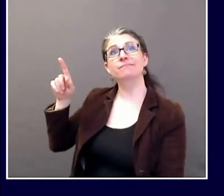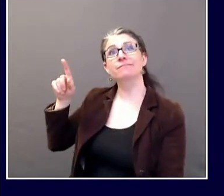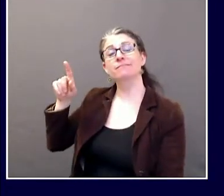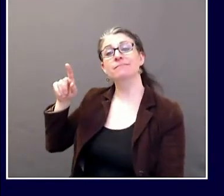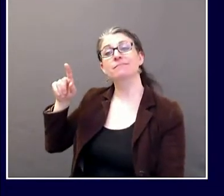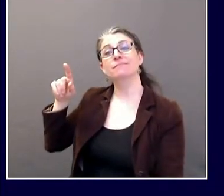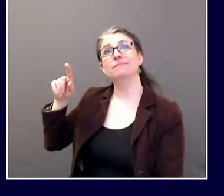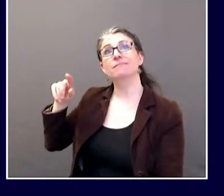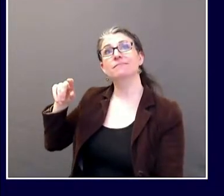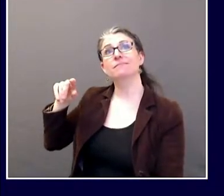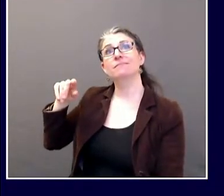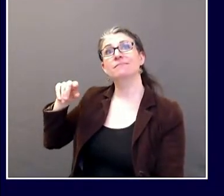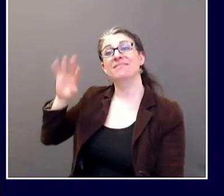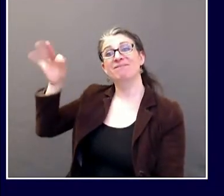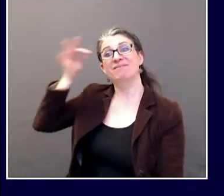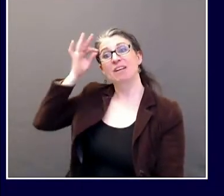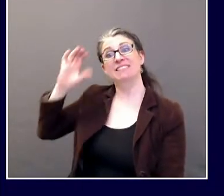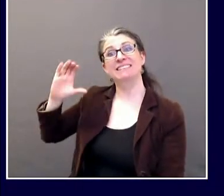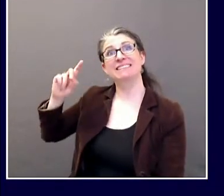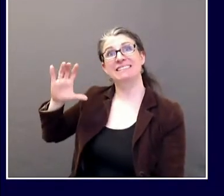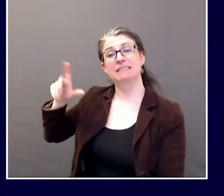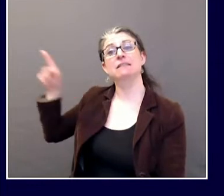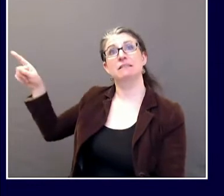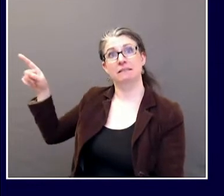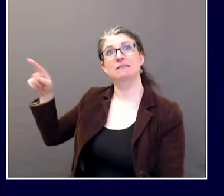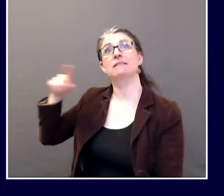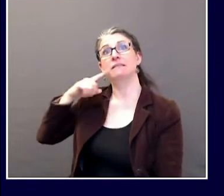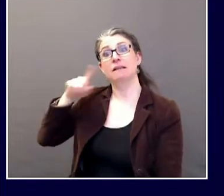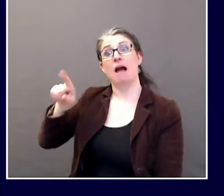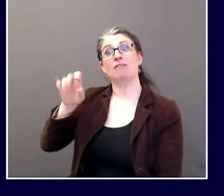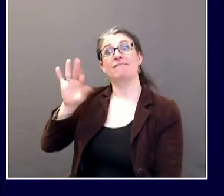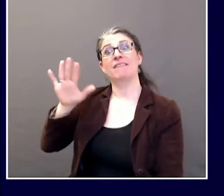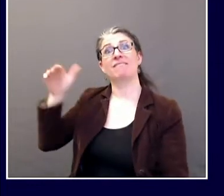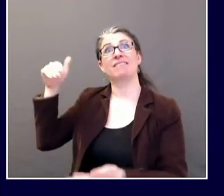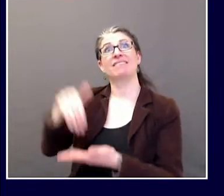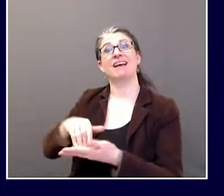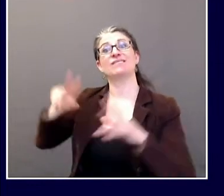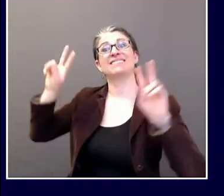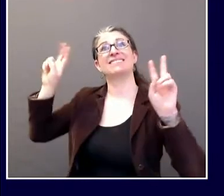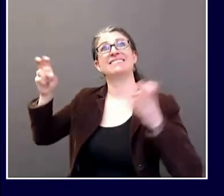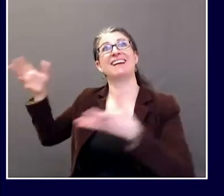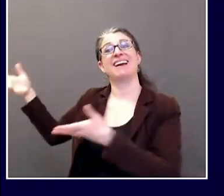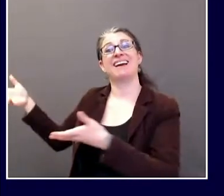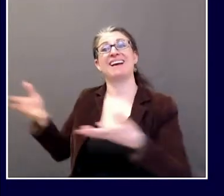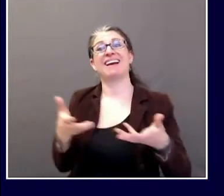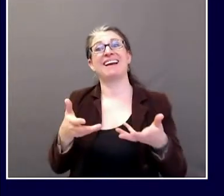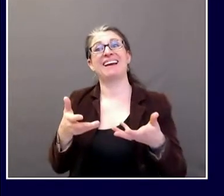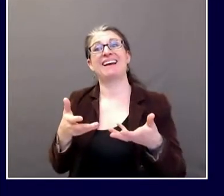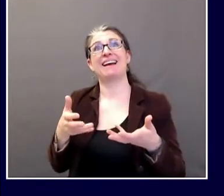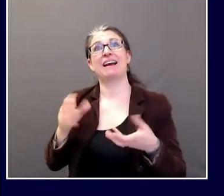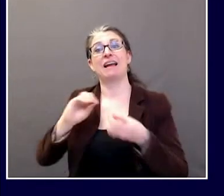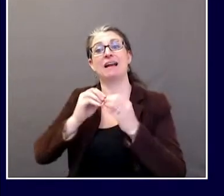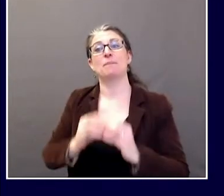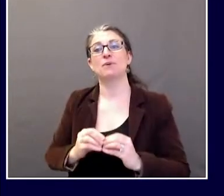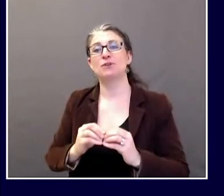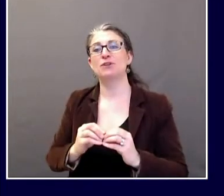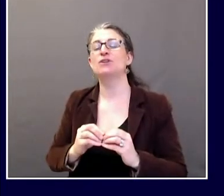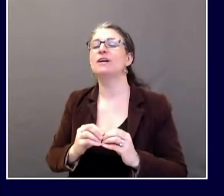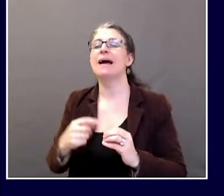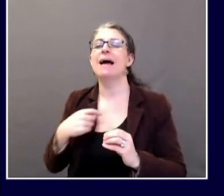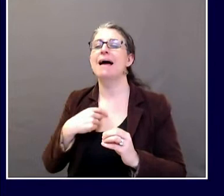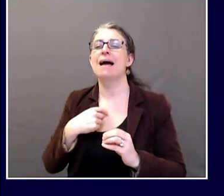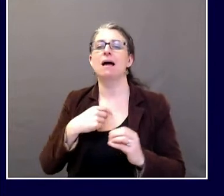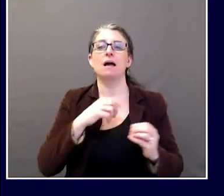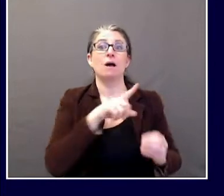doses that have been allocated to the state, I'm referring to first doses, unless I say otherwise. Perhaps I should be more precise